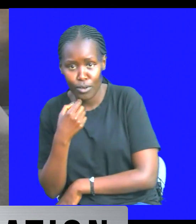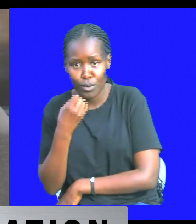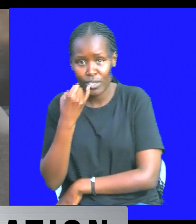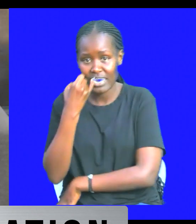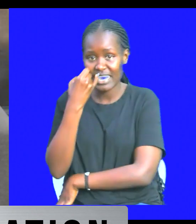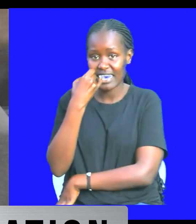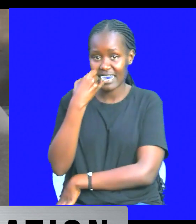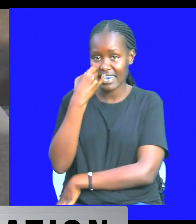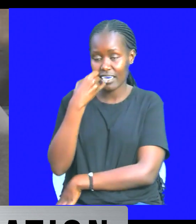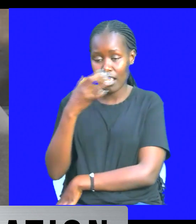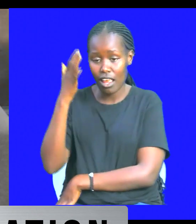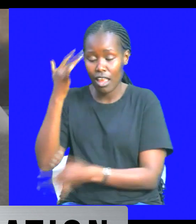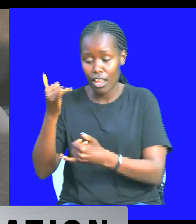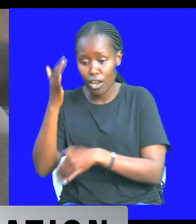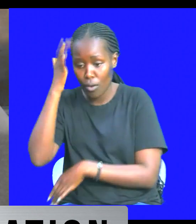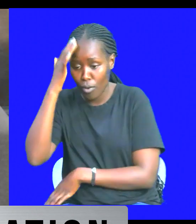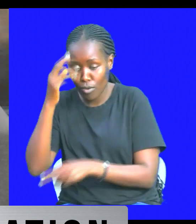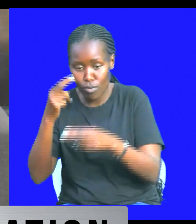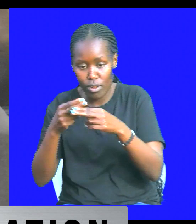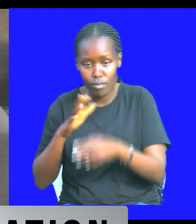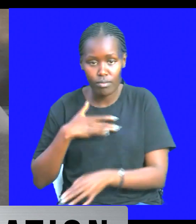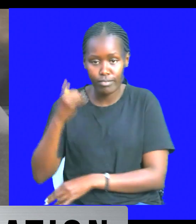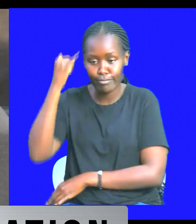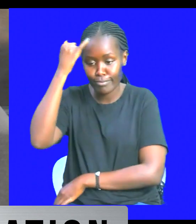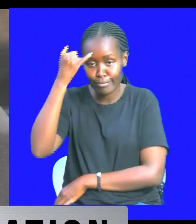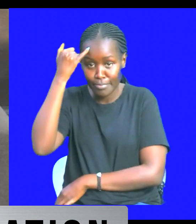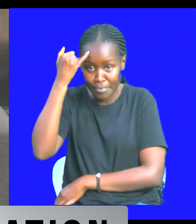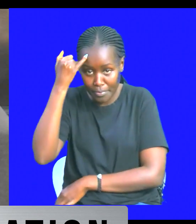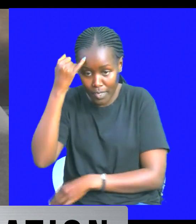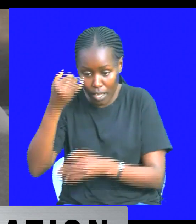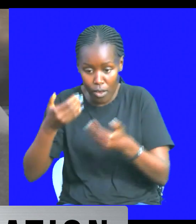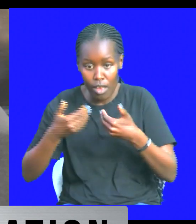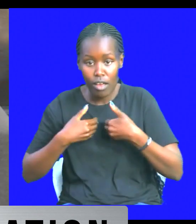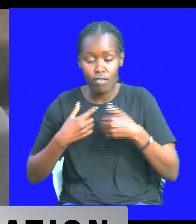letter J. Kituka hiyo. We have a guest.